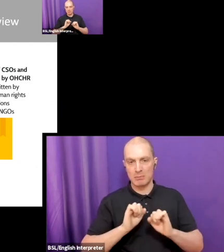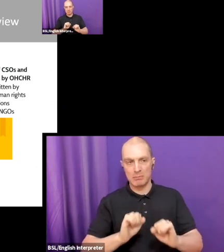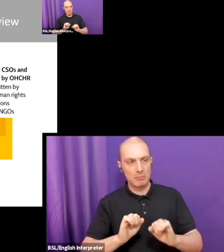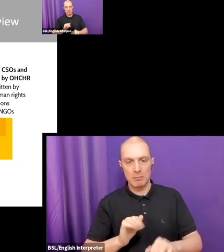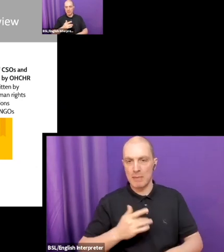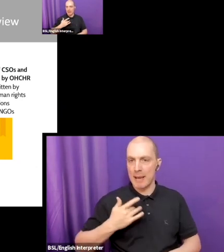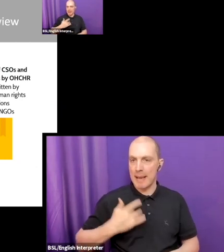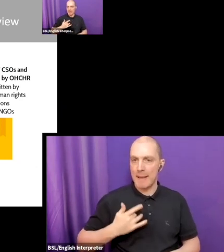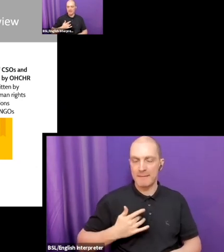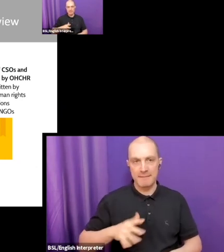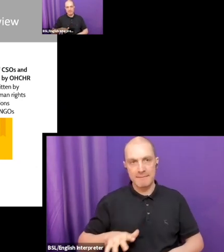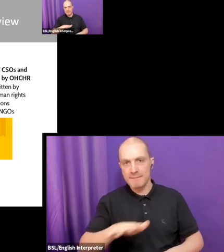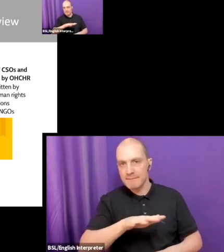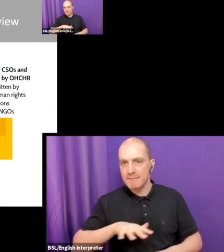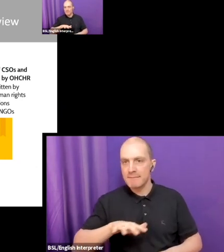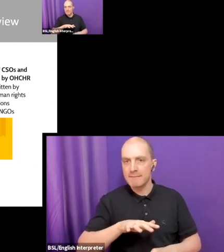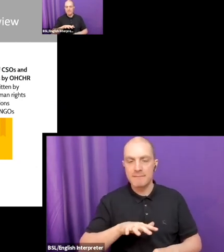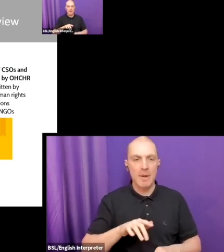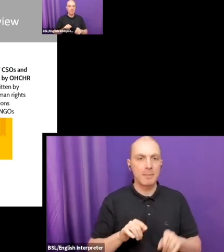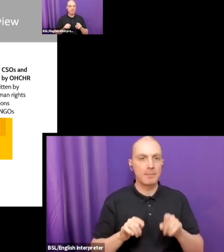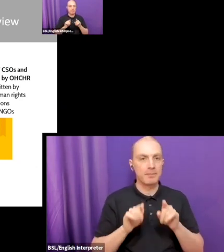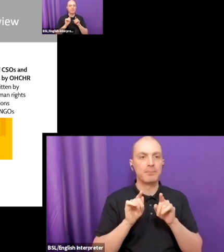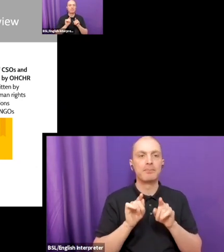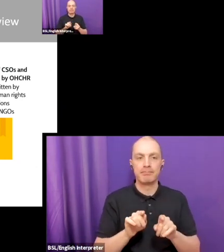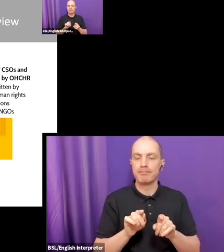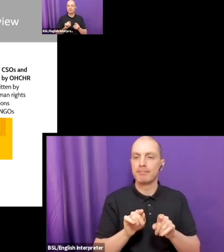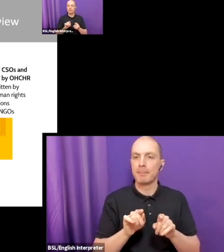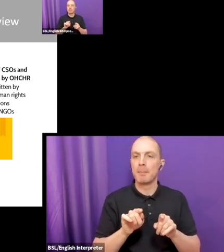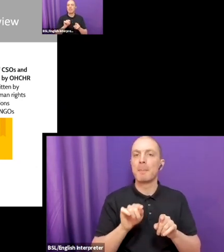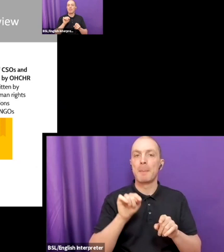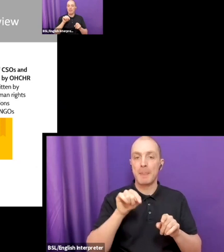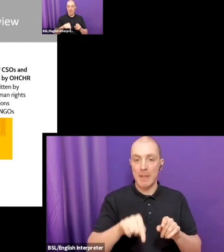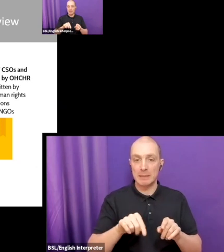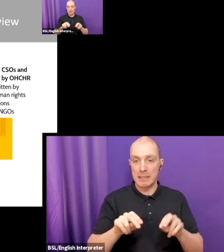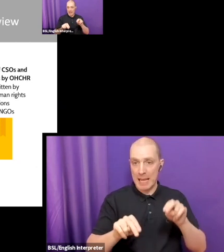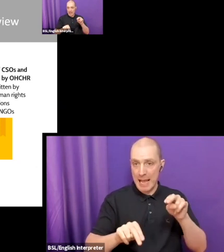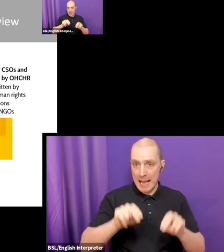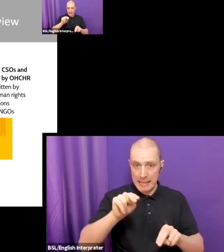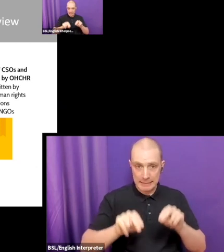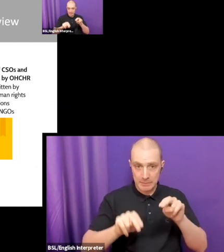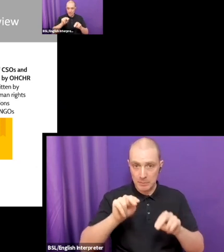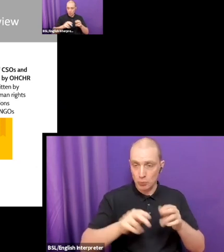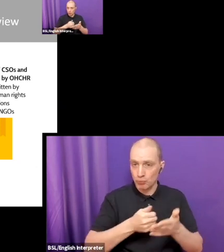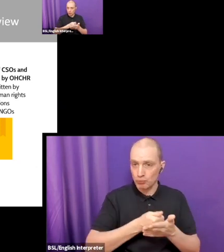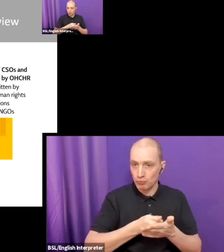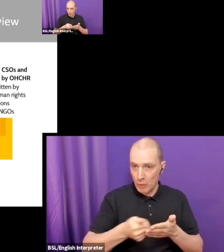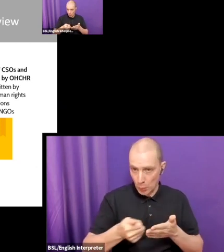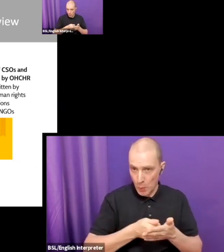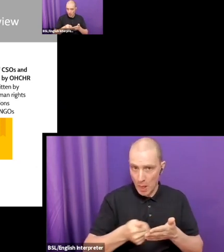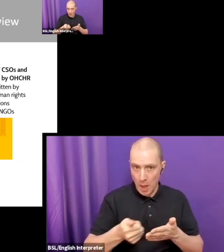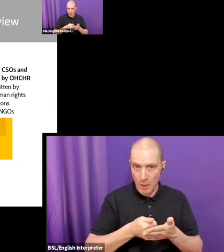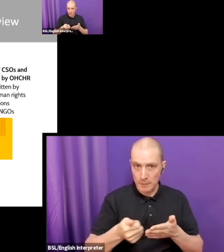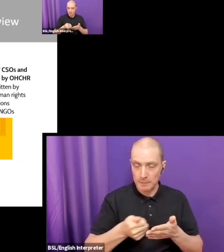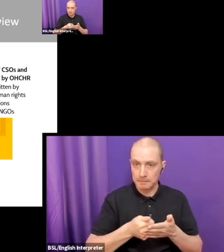review, like this real exam that happens to all the state in a regular way, has